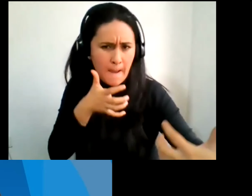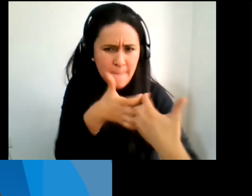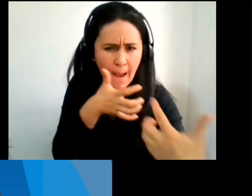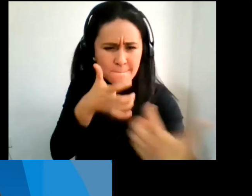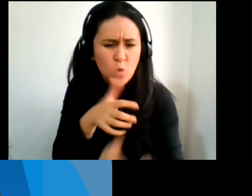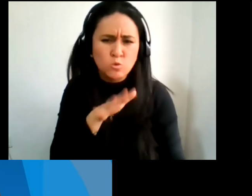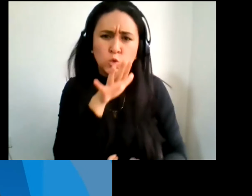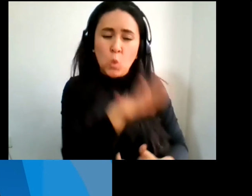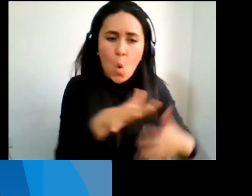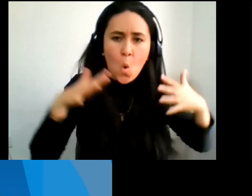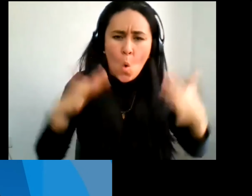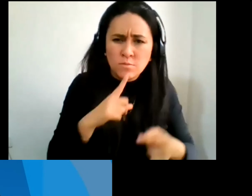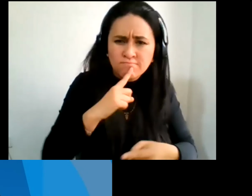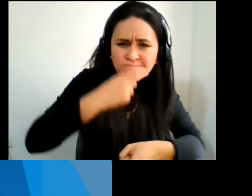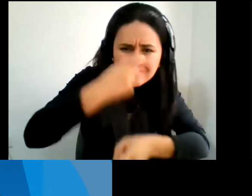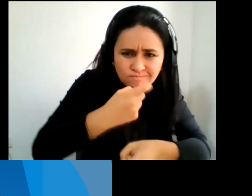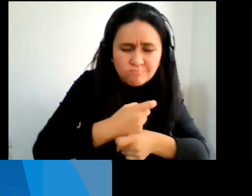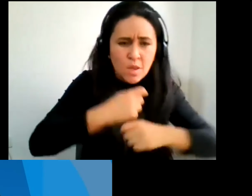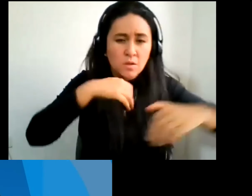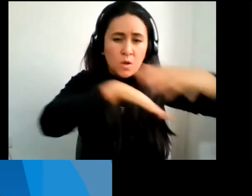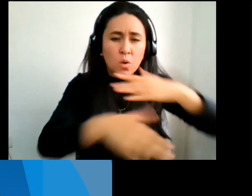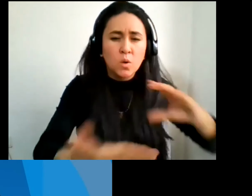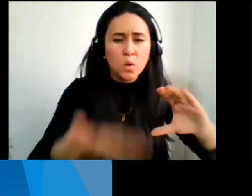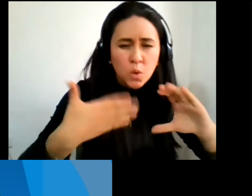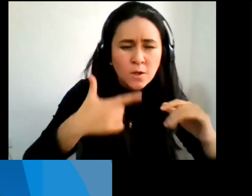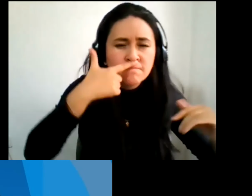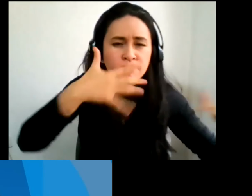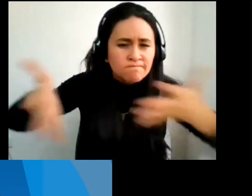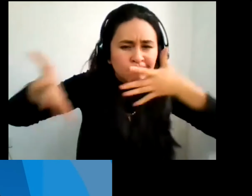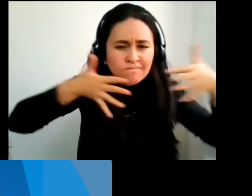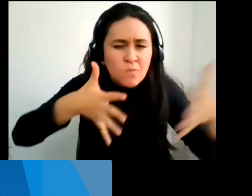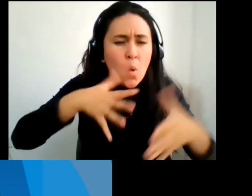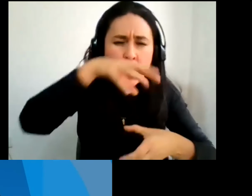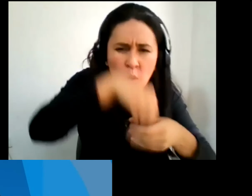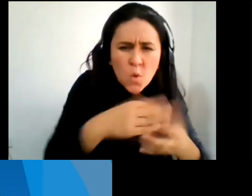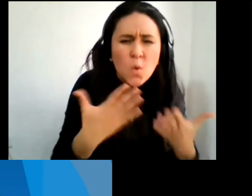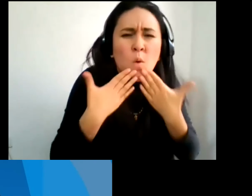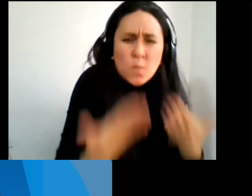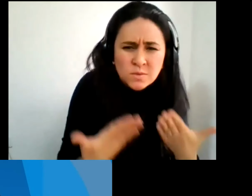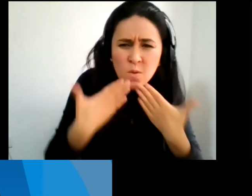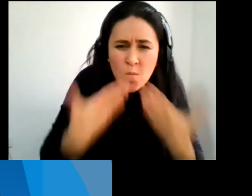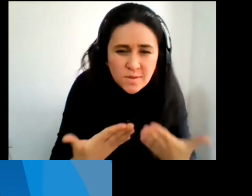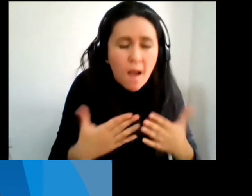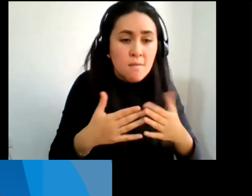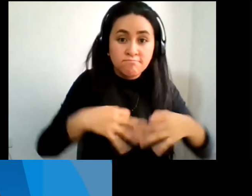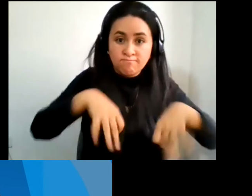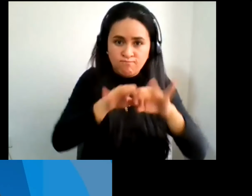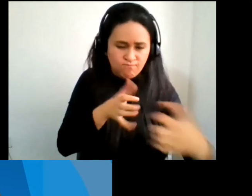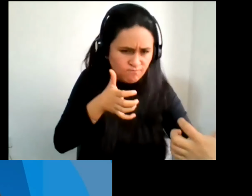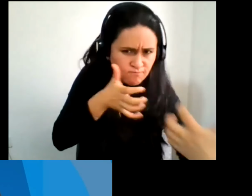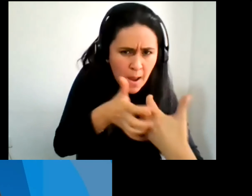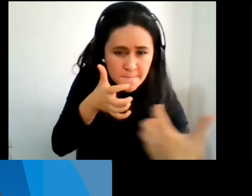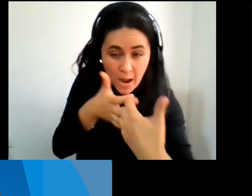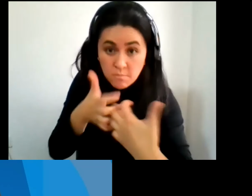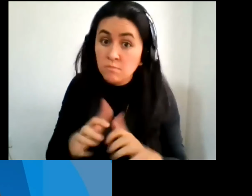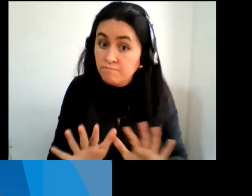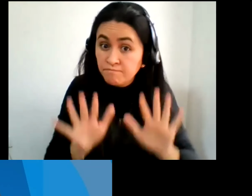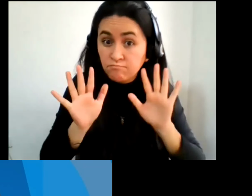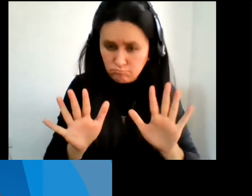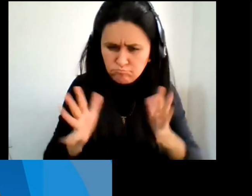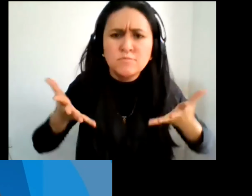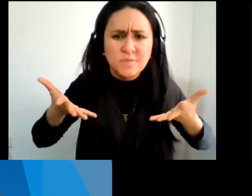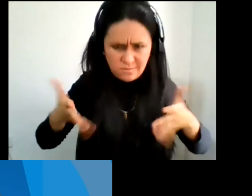communities with the risk factors, environmental health, and social determinants in health. We have to recognize that despite